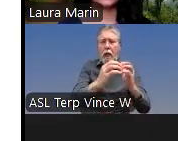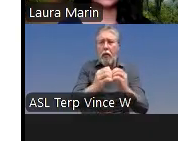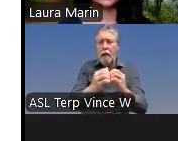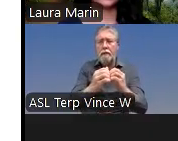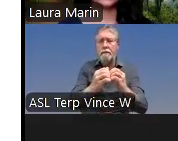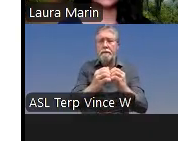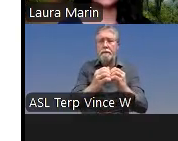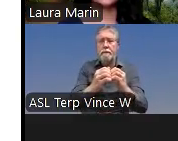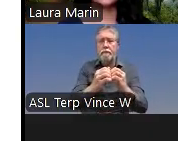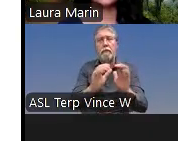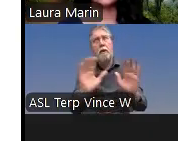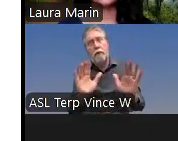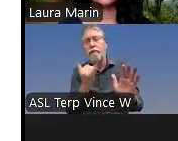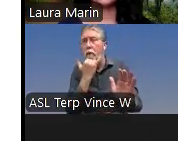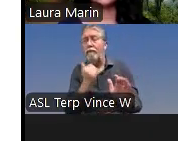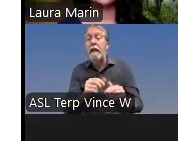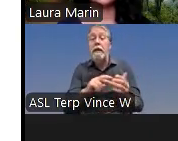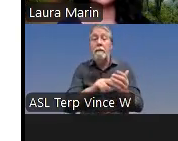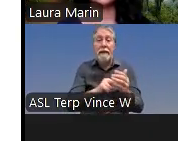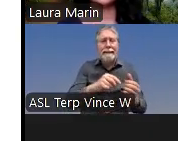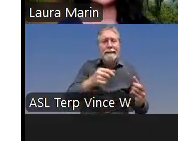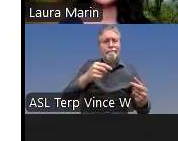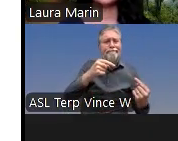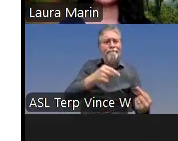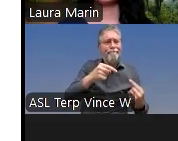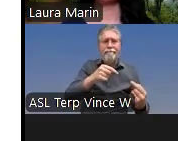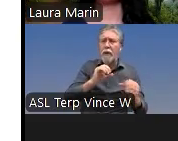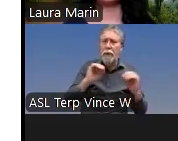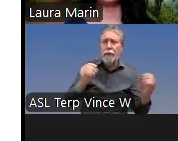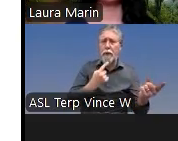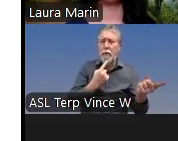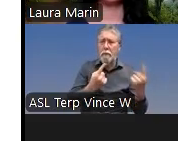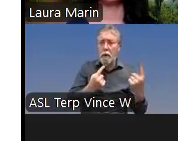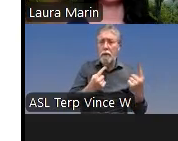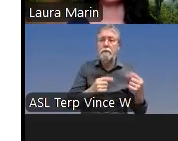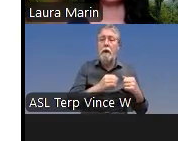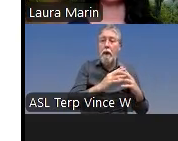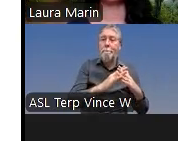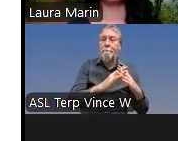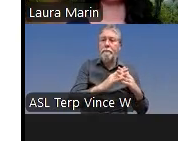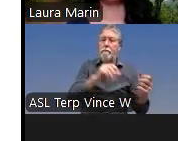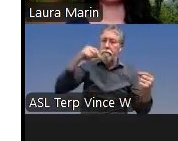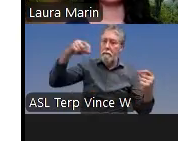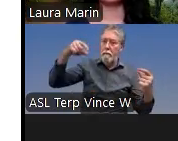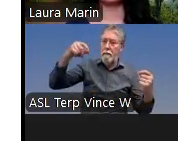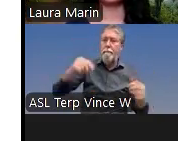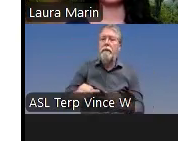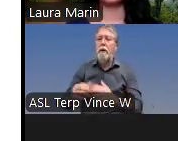We're not reporting up and running. And I'll talk more about our future plans here in a second. But